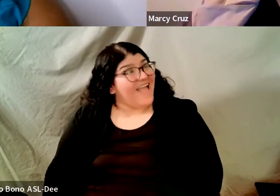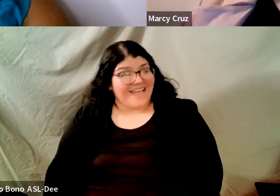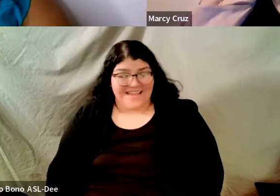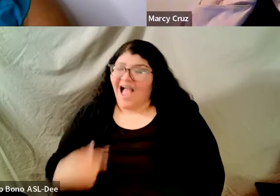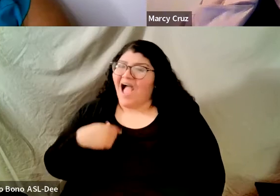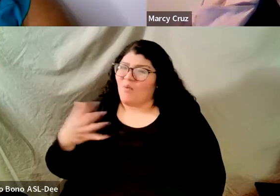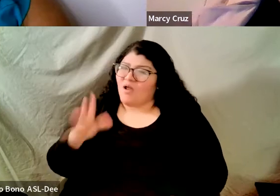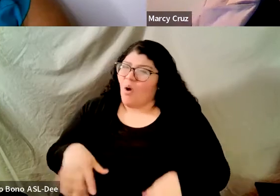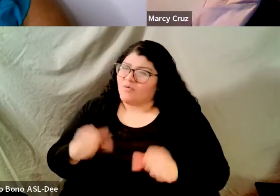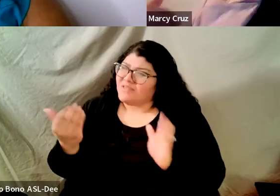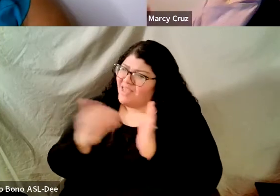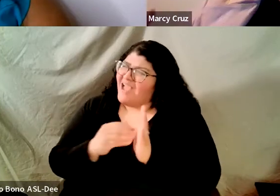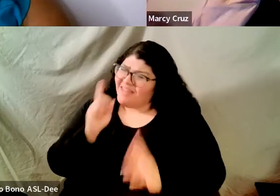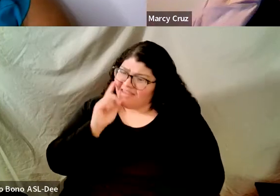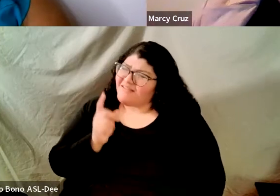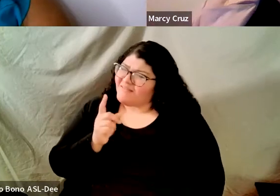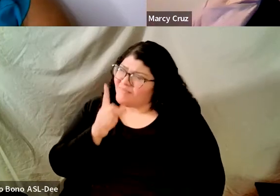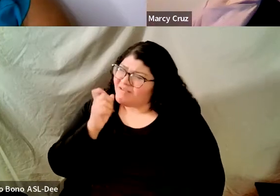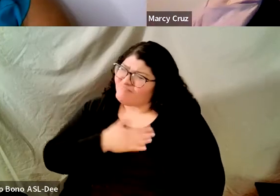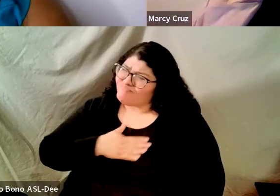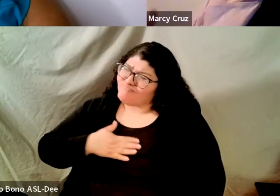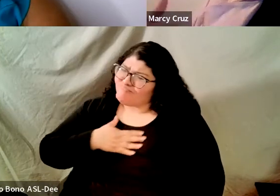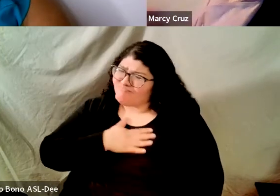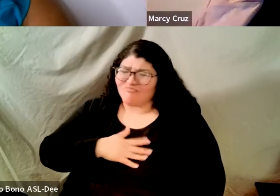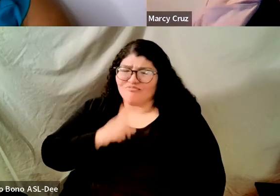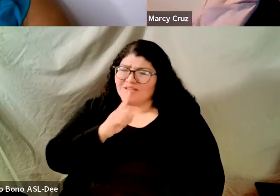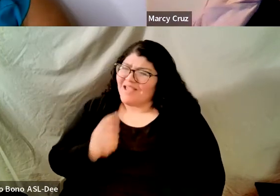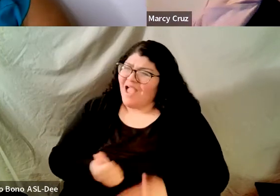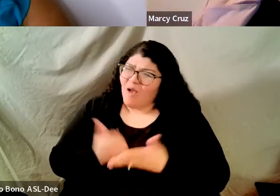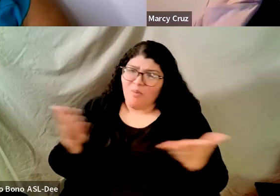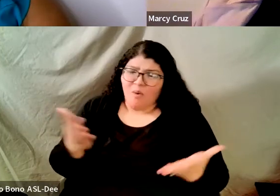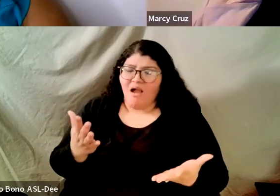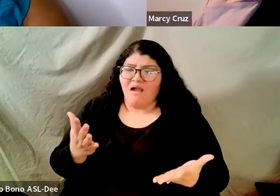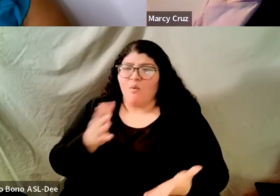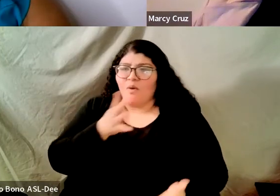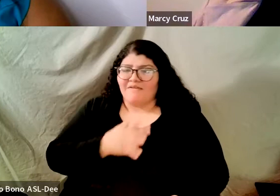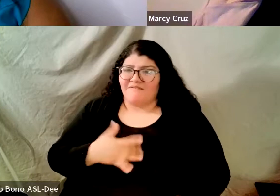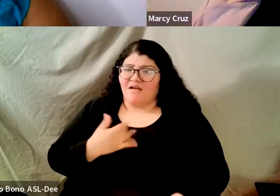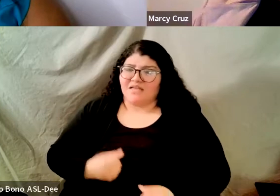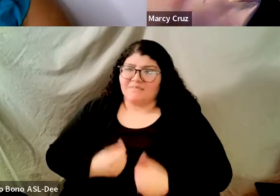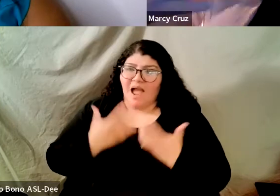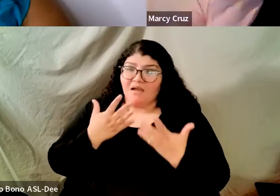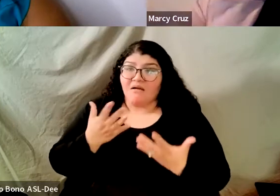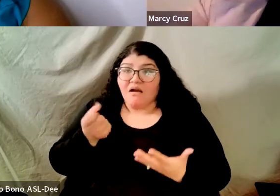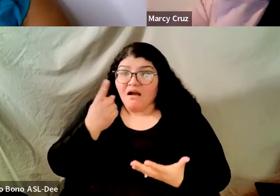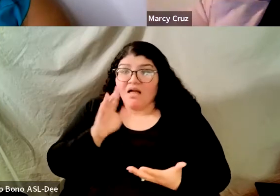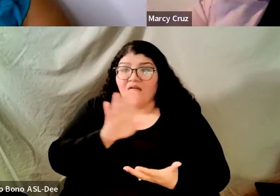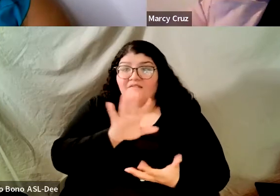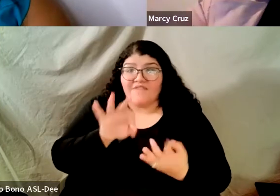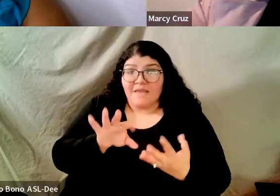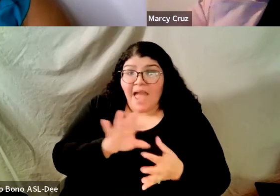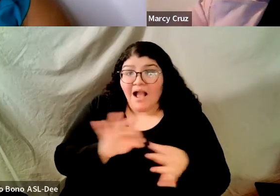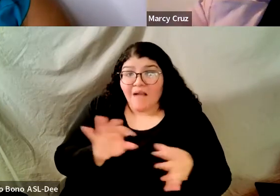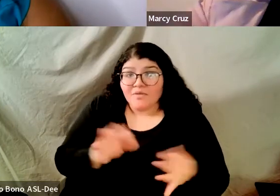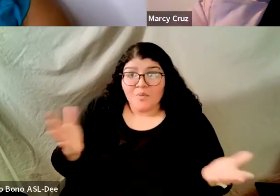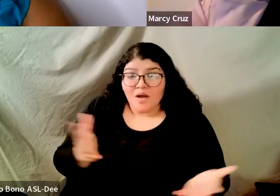because they were fun, and it's nice to inspire other women. Like the comments that I got, and I know you get these comments as well in